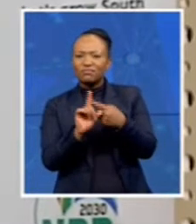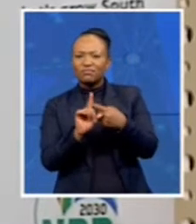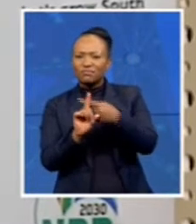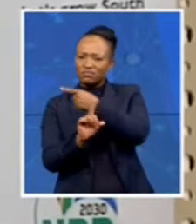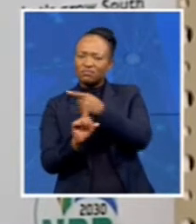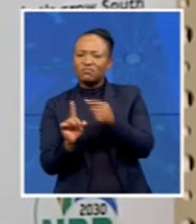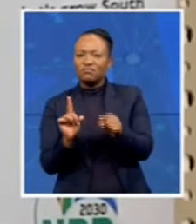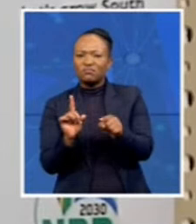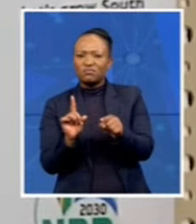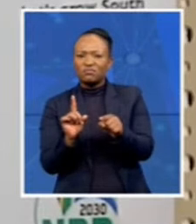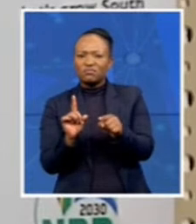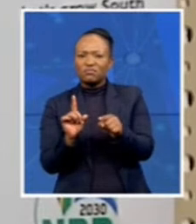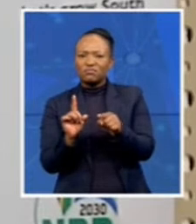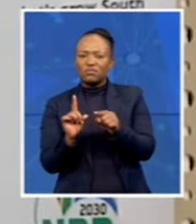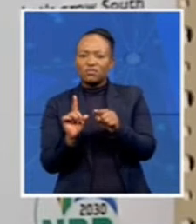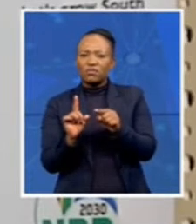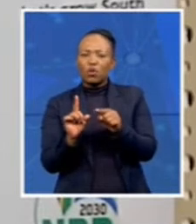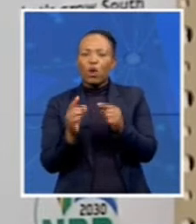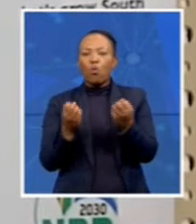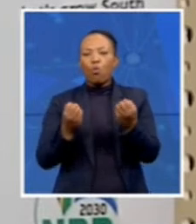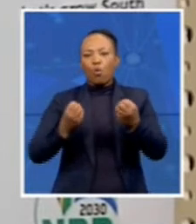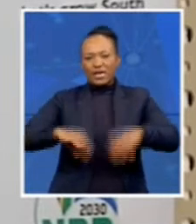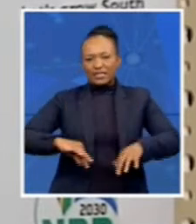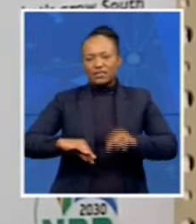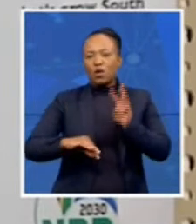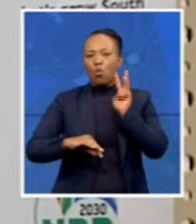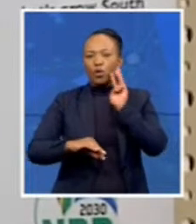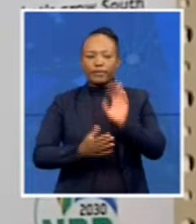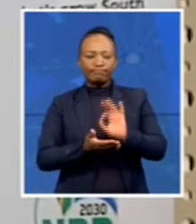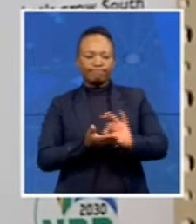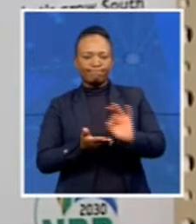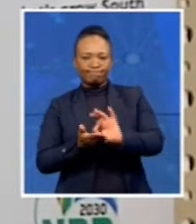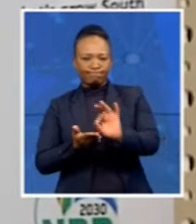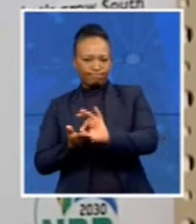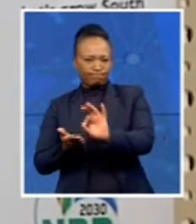wastewater treatment works. Enforcement actions taken